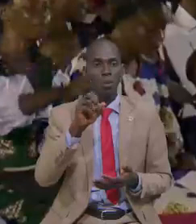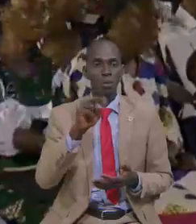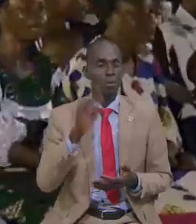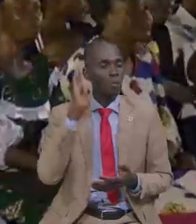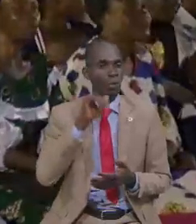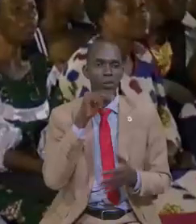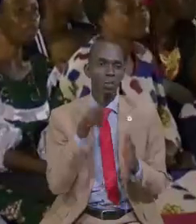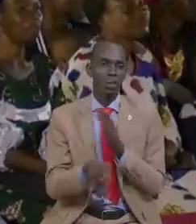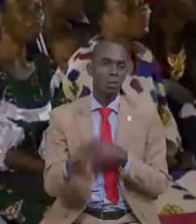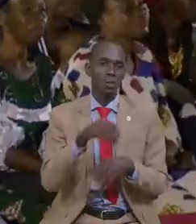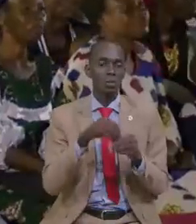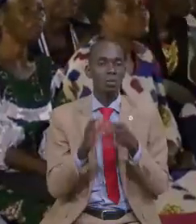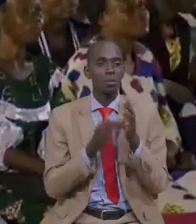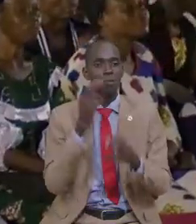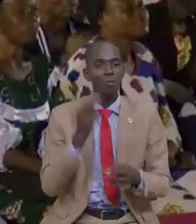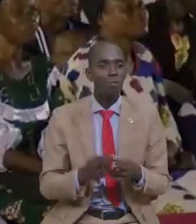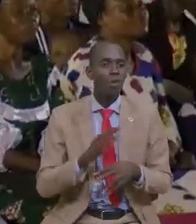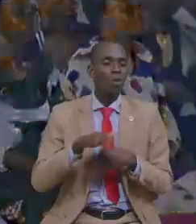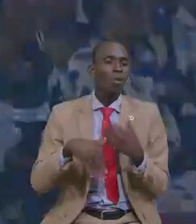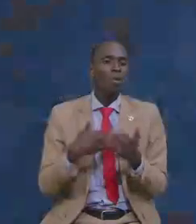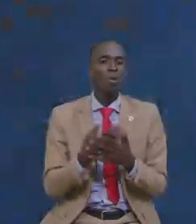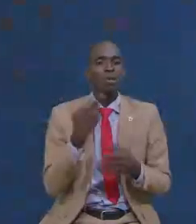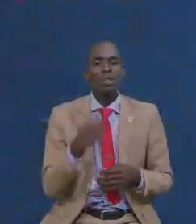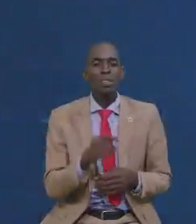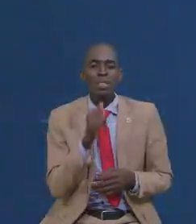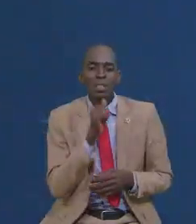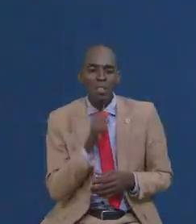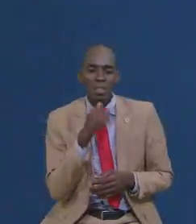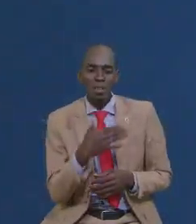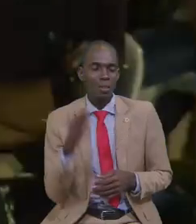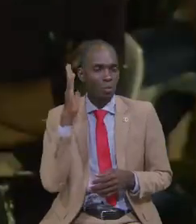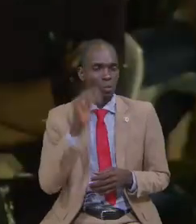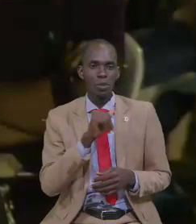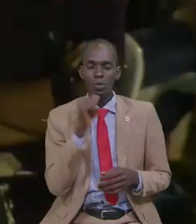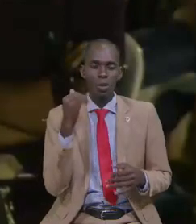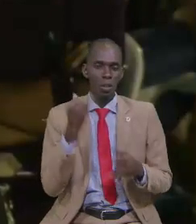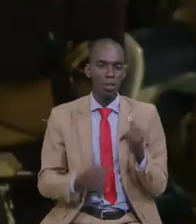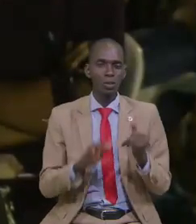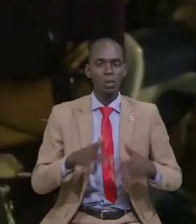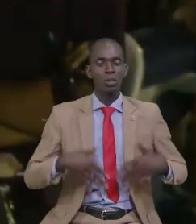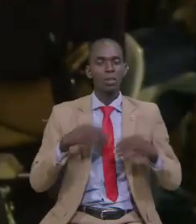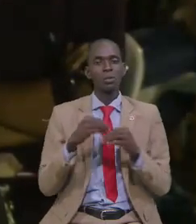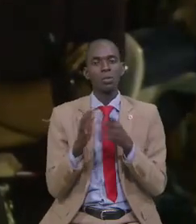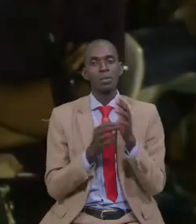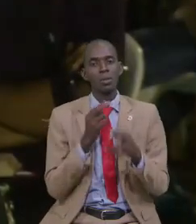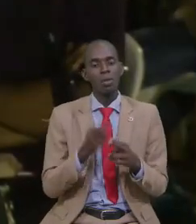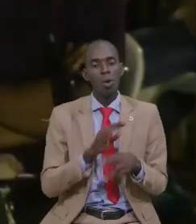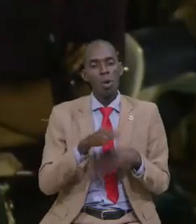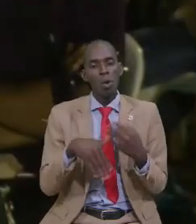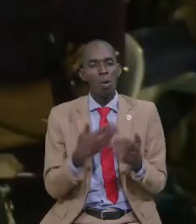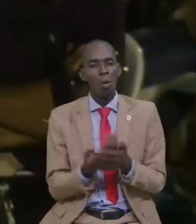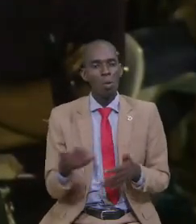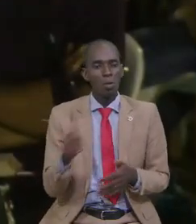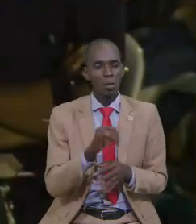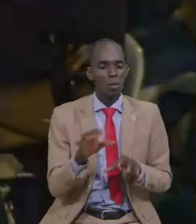All those secret things will not cut short your life. All that you do, whatever